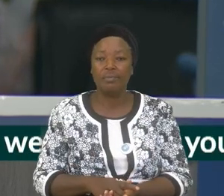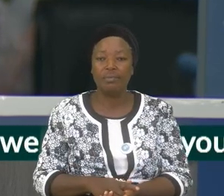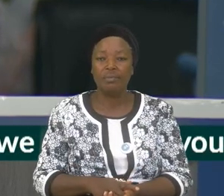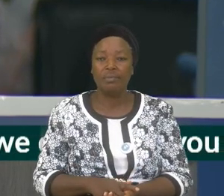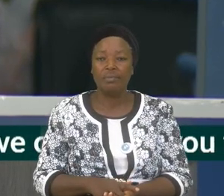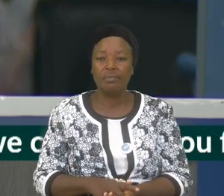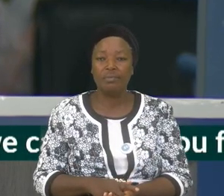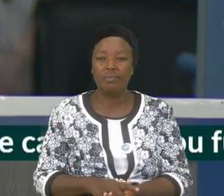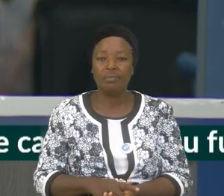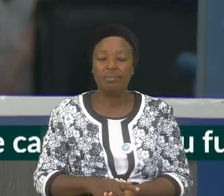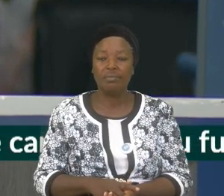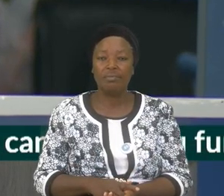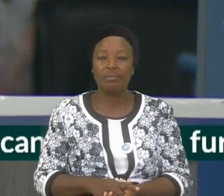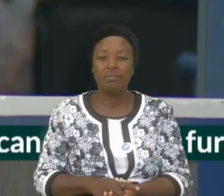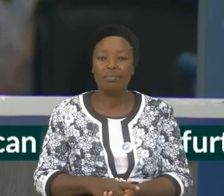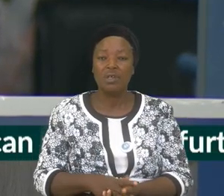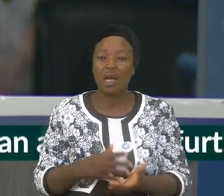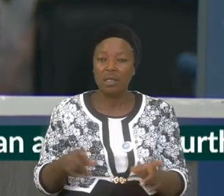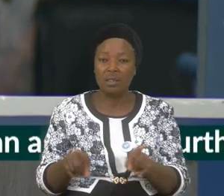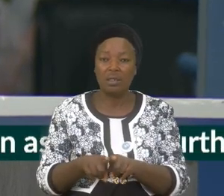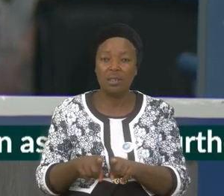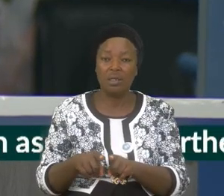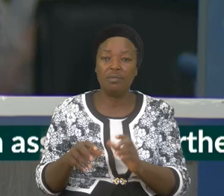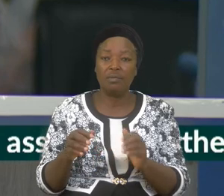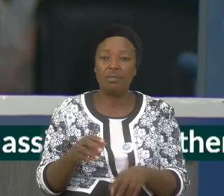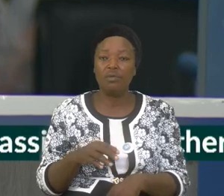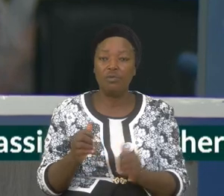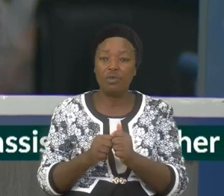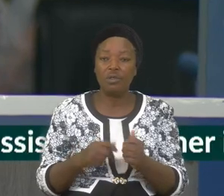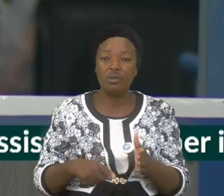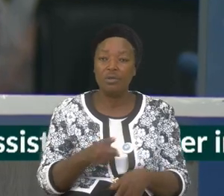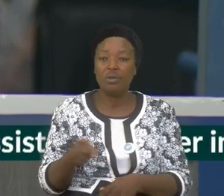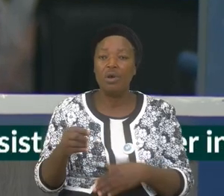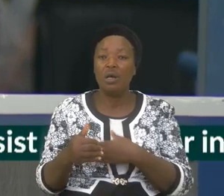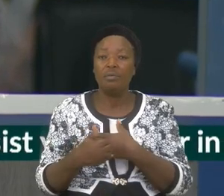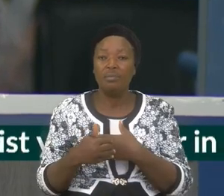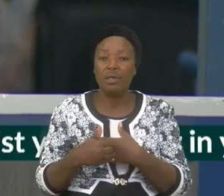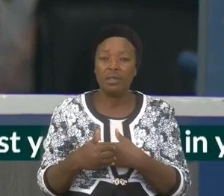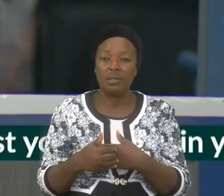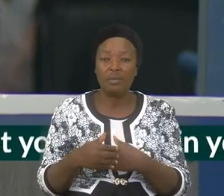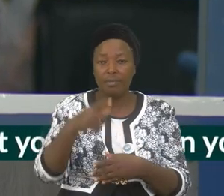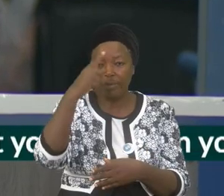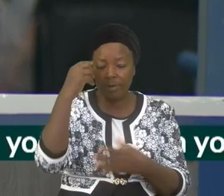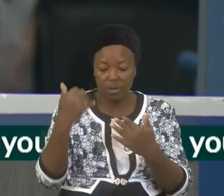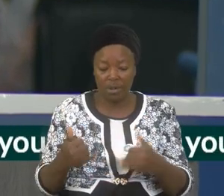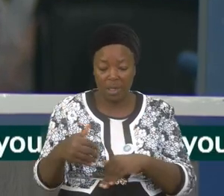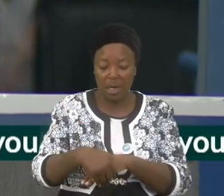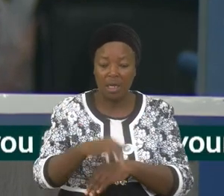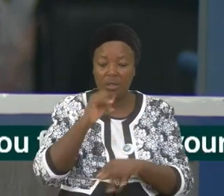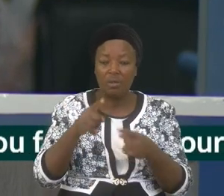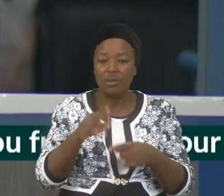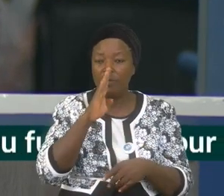at the back, because tonight is going to be great. Tonight is going to be